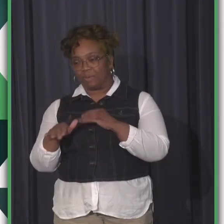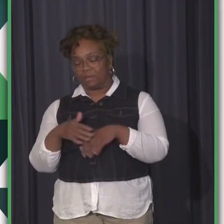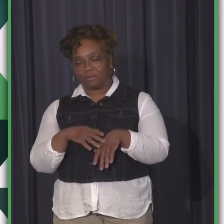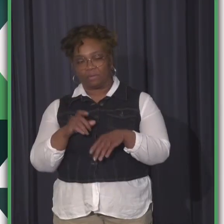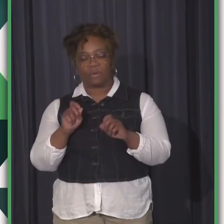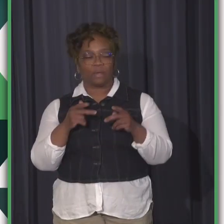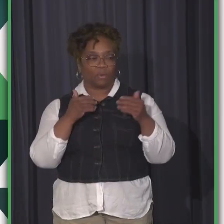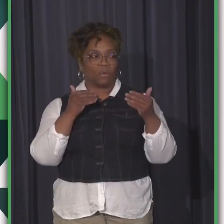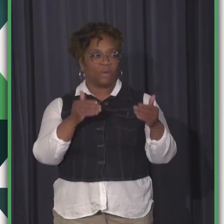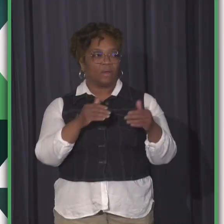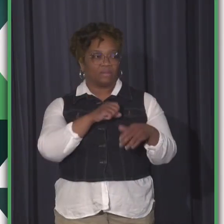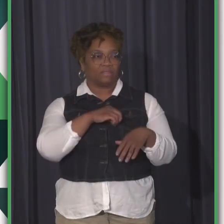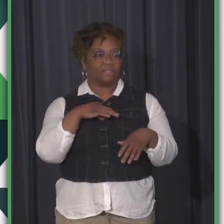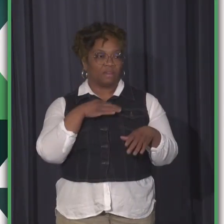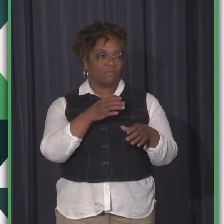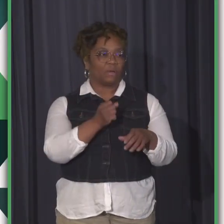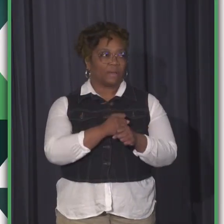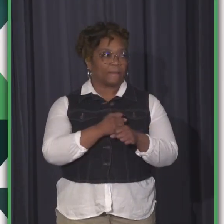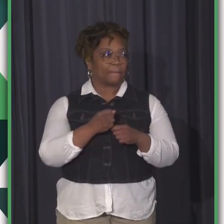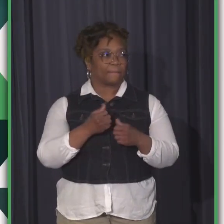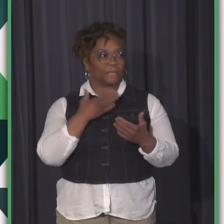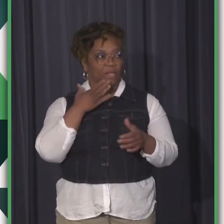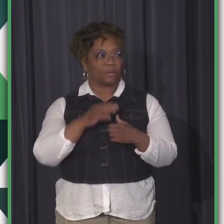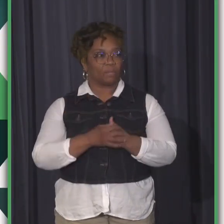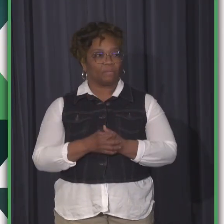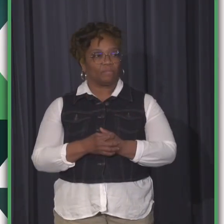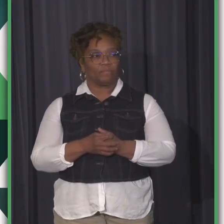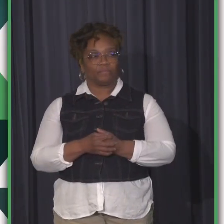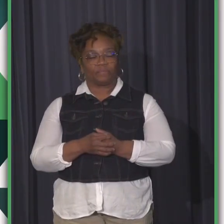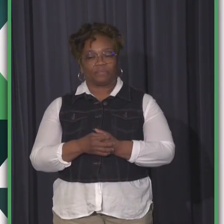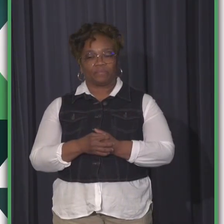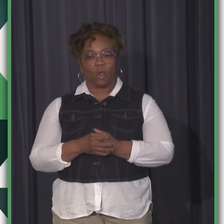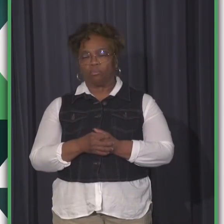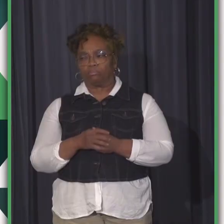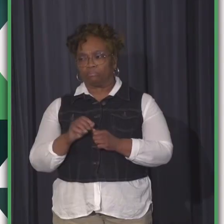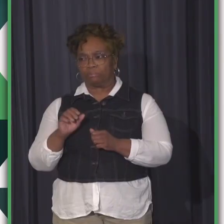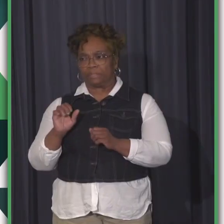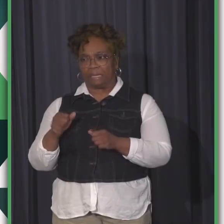right, thank you. Oh, you know what? Can I have She didn't give her one.